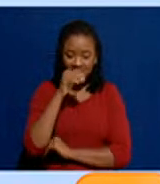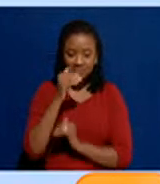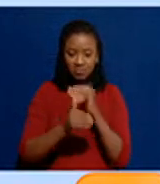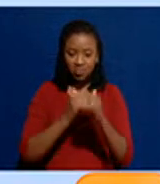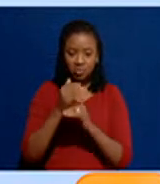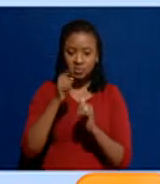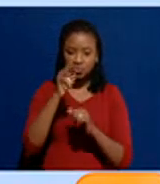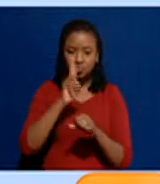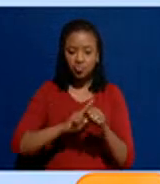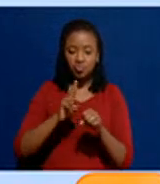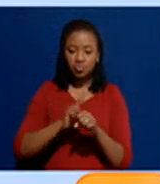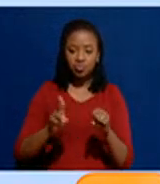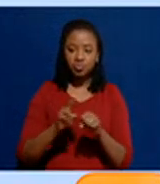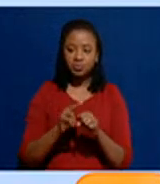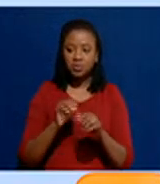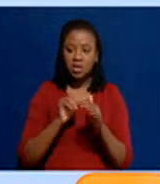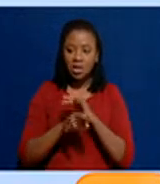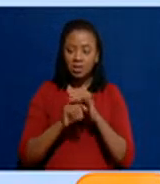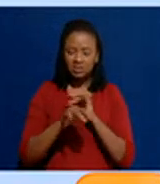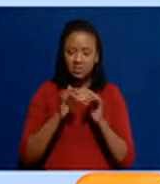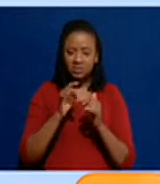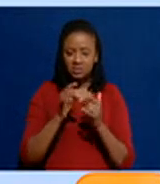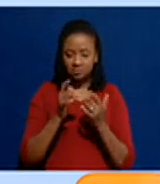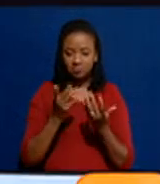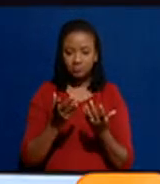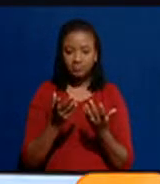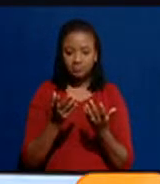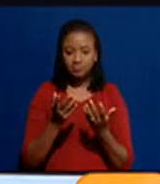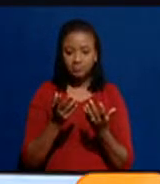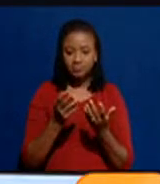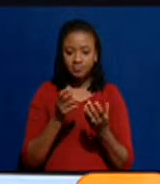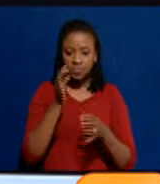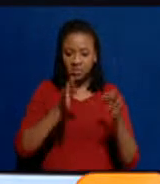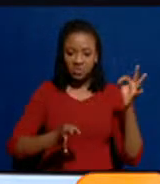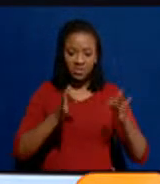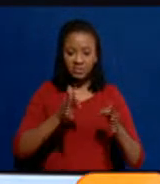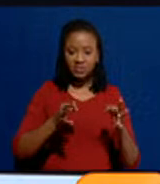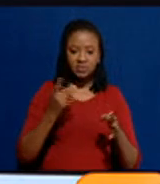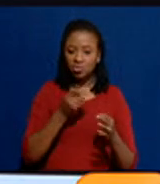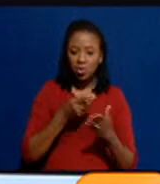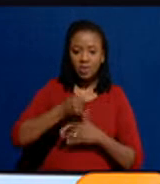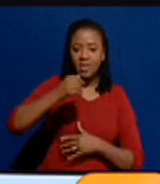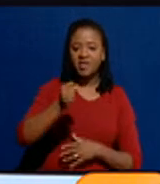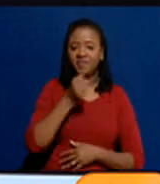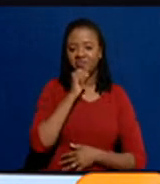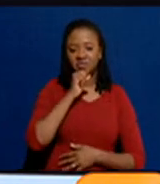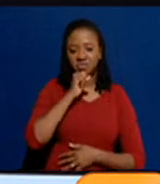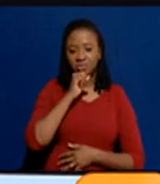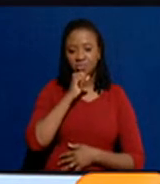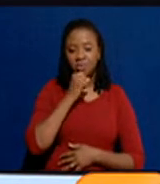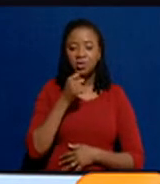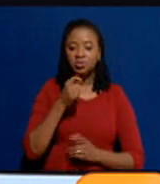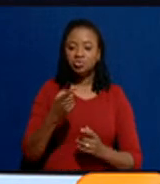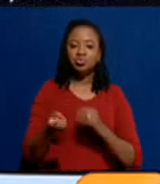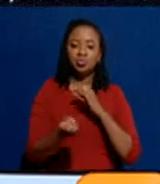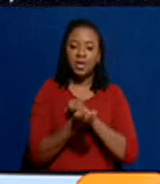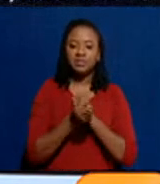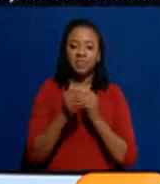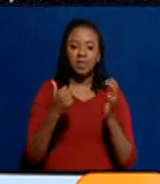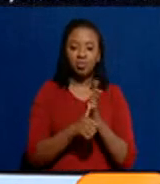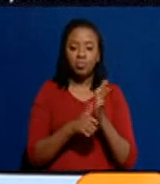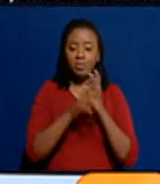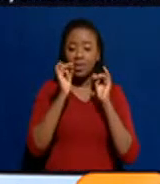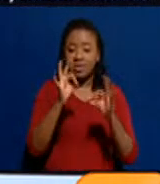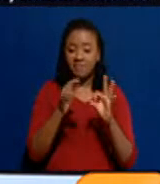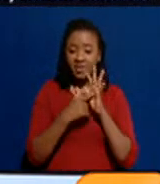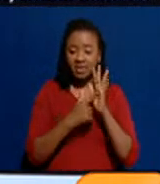using 50 shillings only just to maintain the platform. You just need to tell it your problems. So if today I have a land